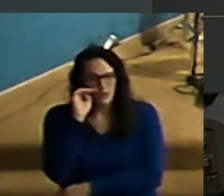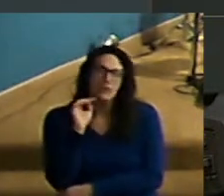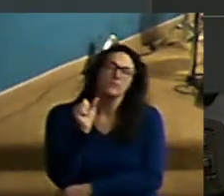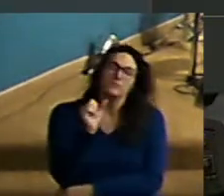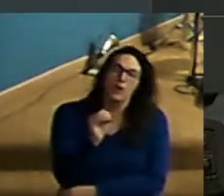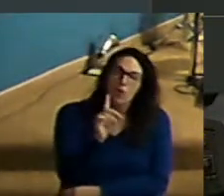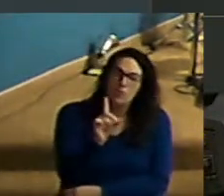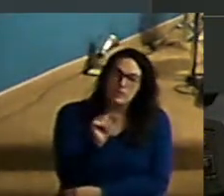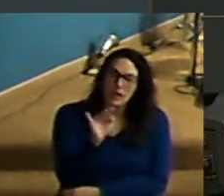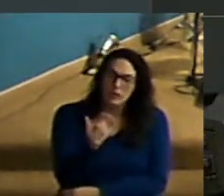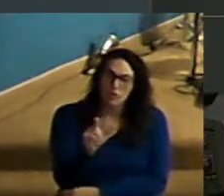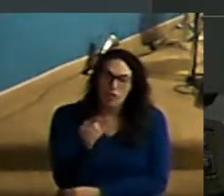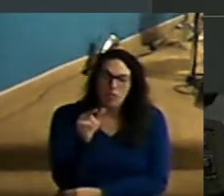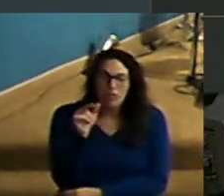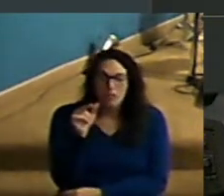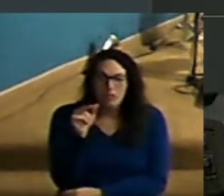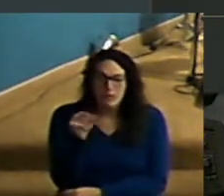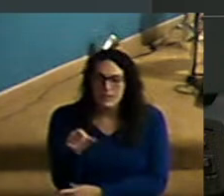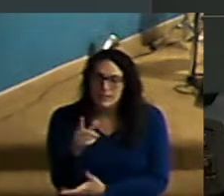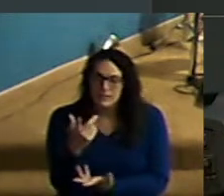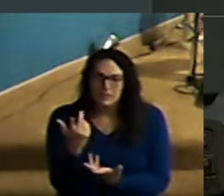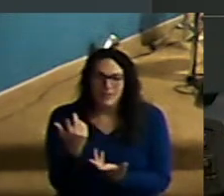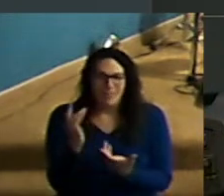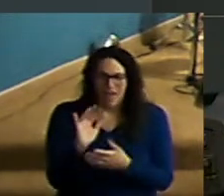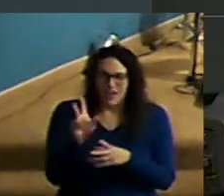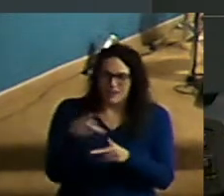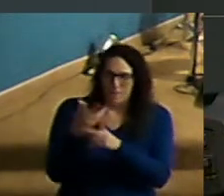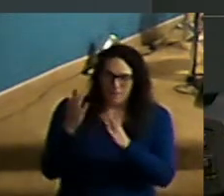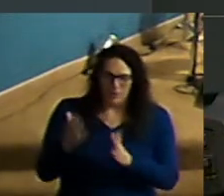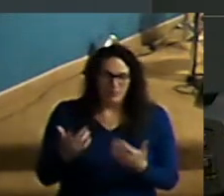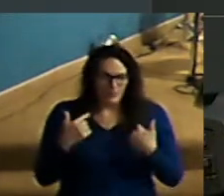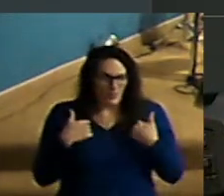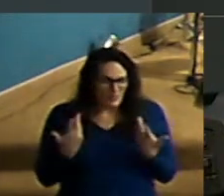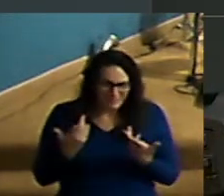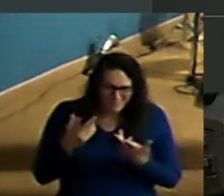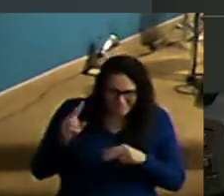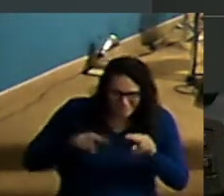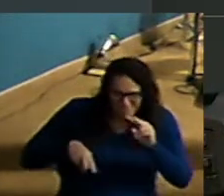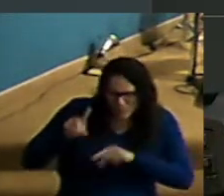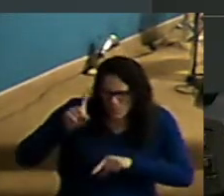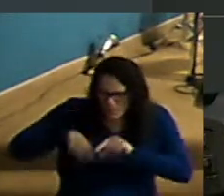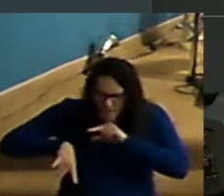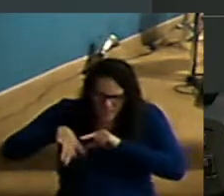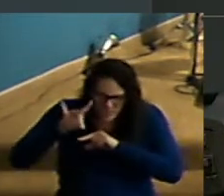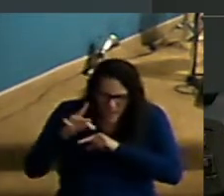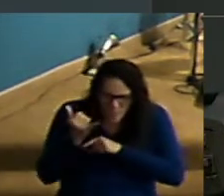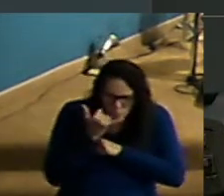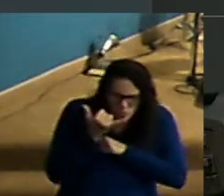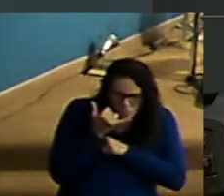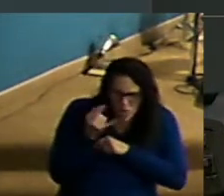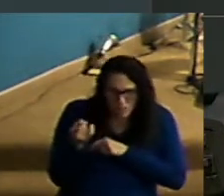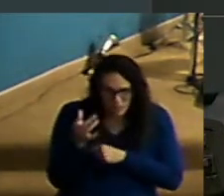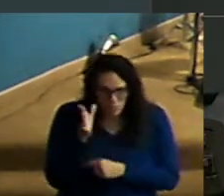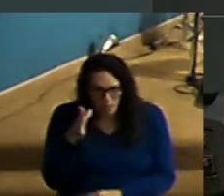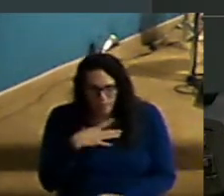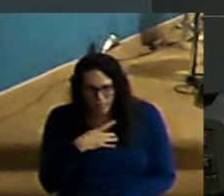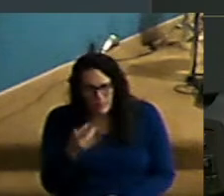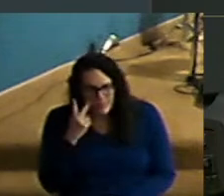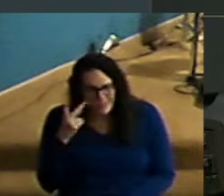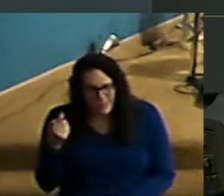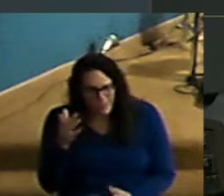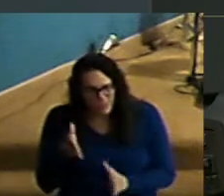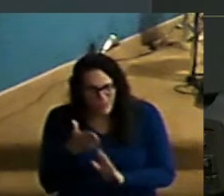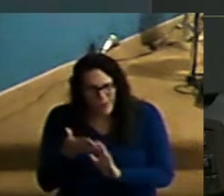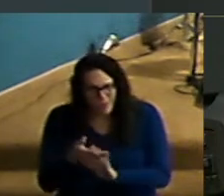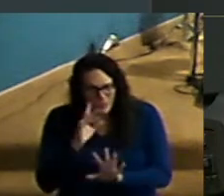So Daniel is one of these blameless type characters, no corruption. Wouldn't you like to see that, you know, him run for